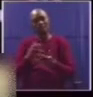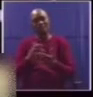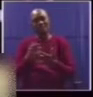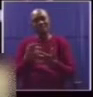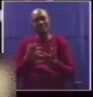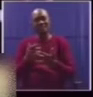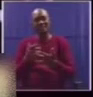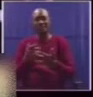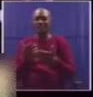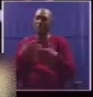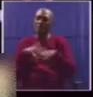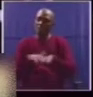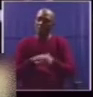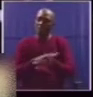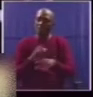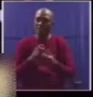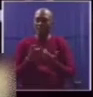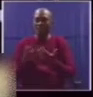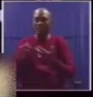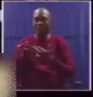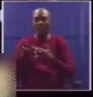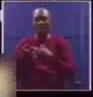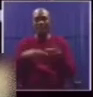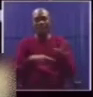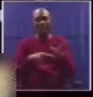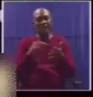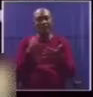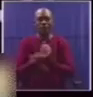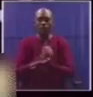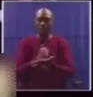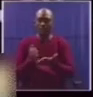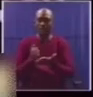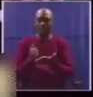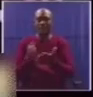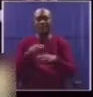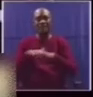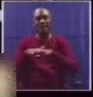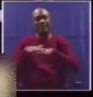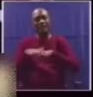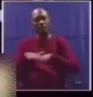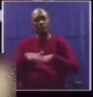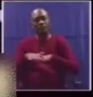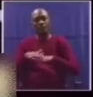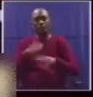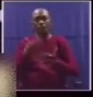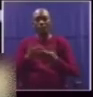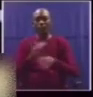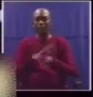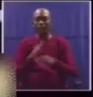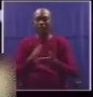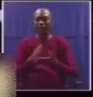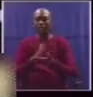referral and accreditation network, which could exclude